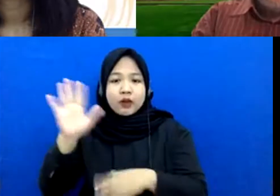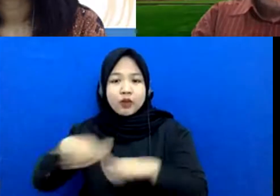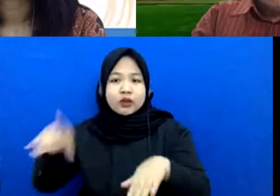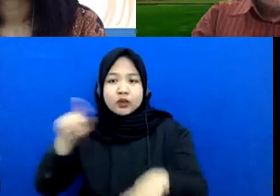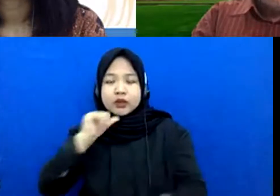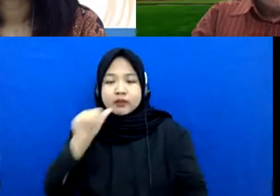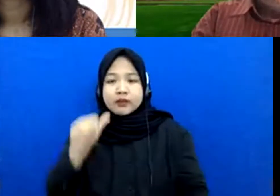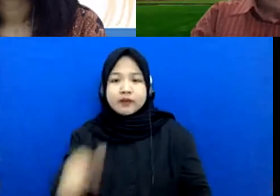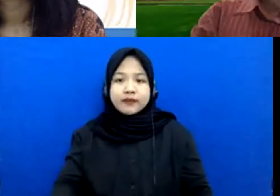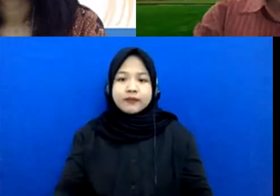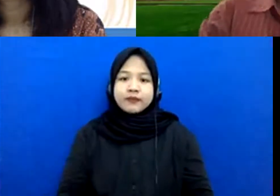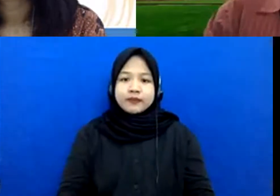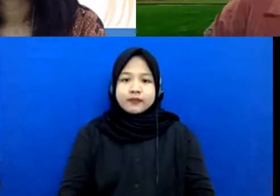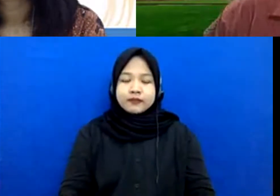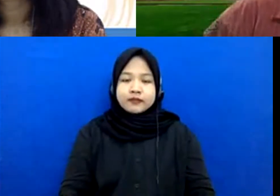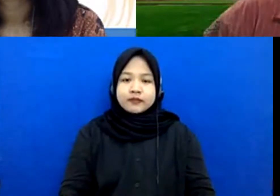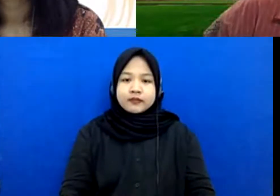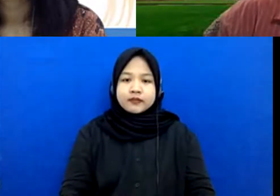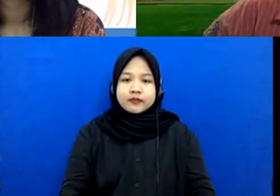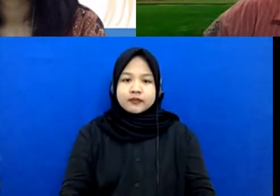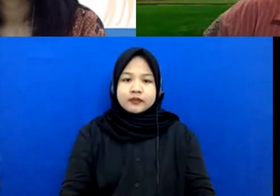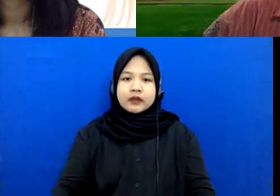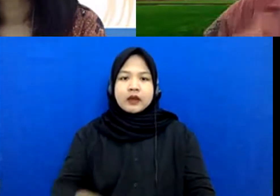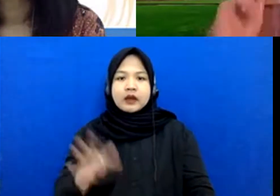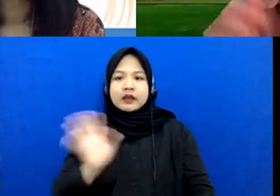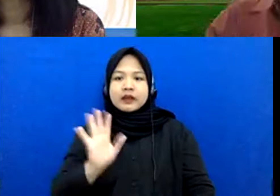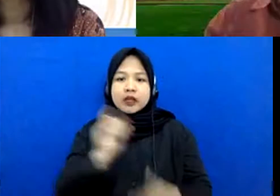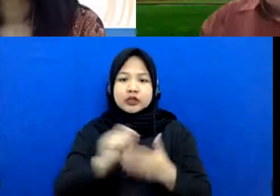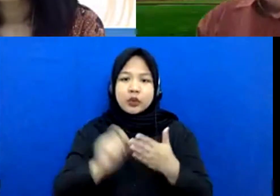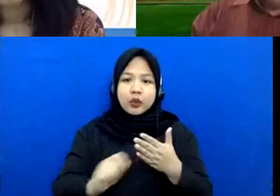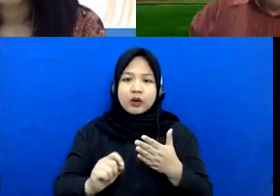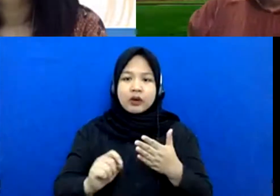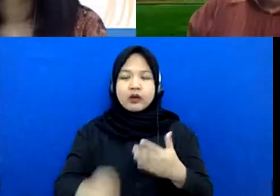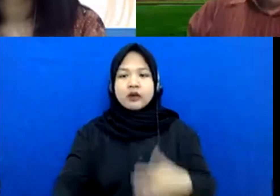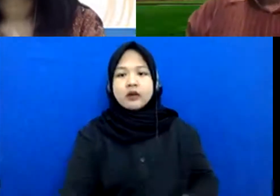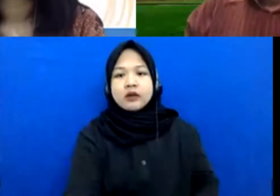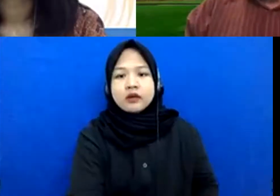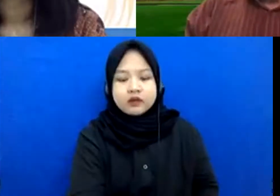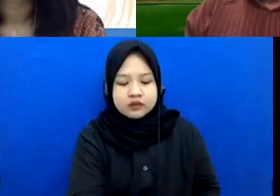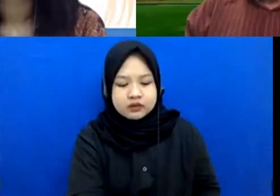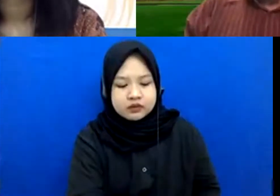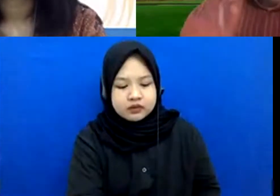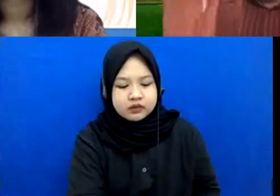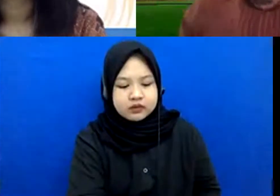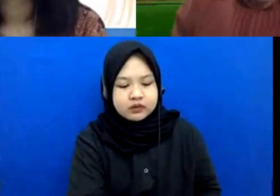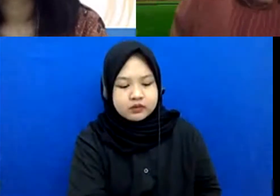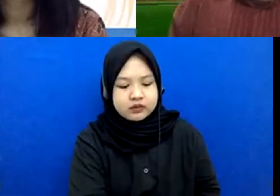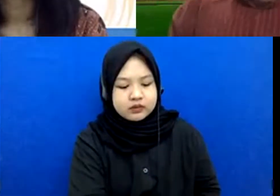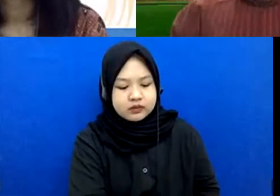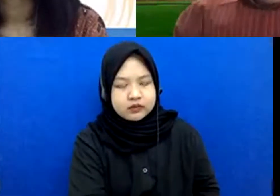Those who are not attending school, or those who don't have any access to school. Yeah.